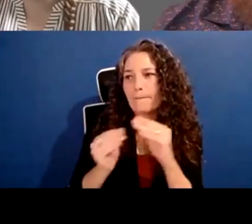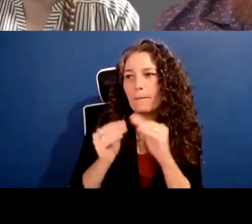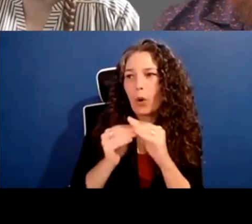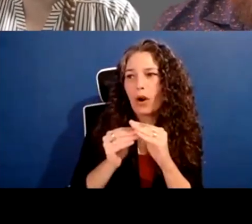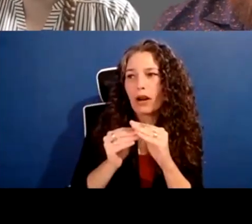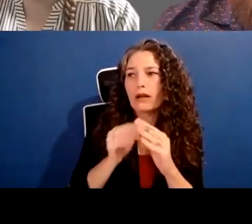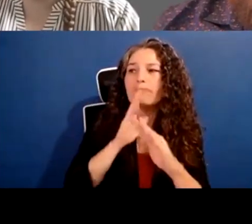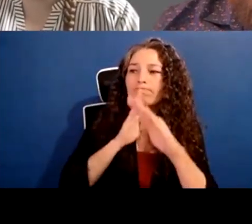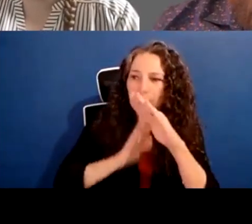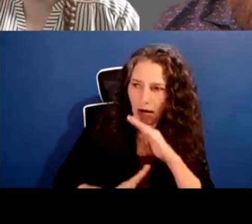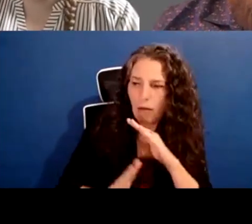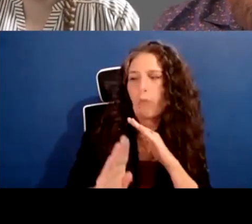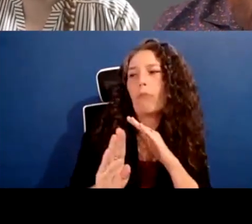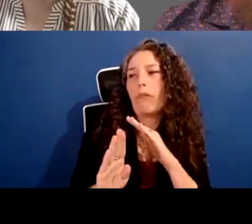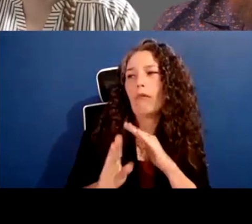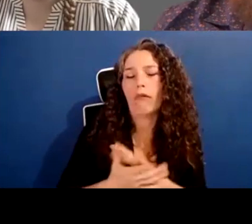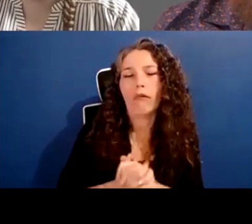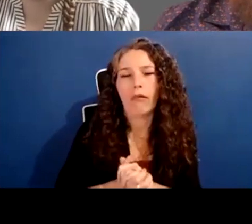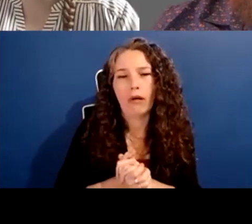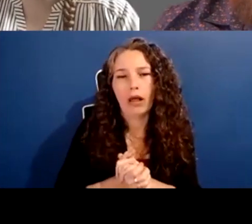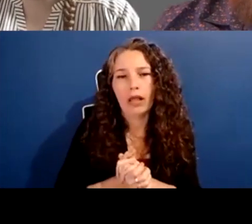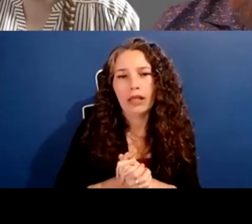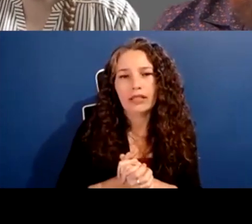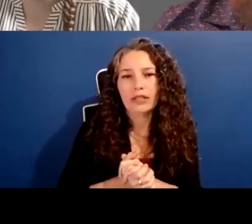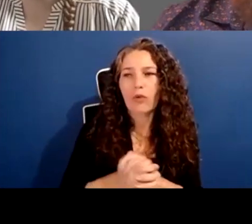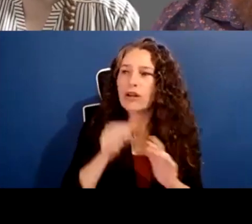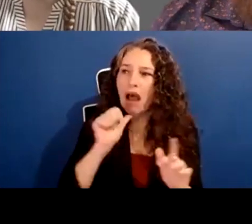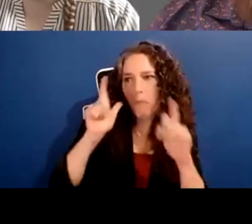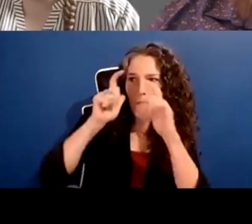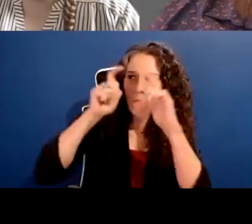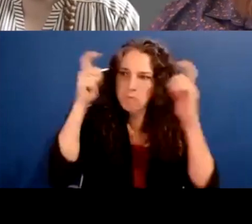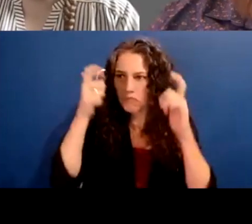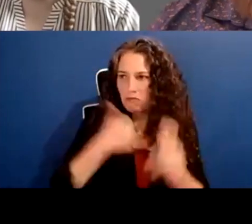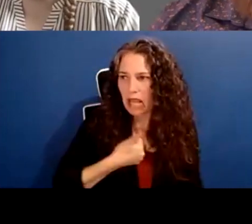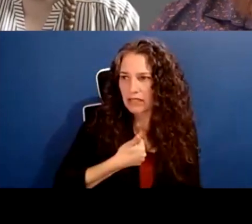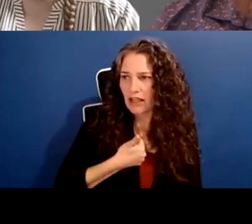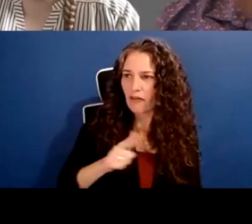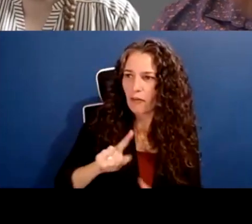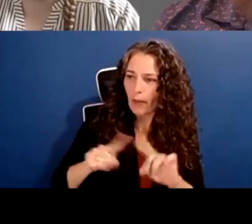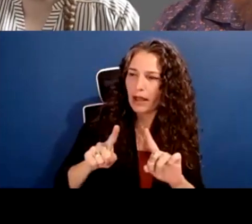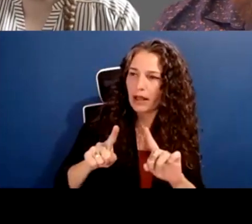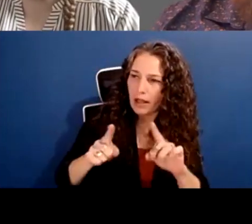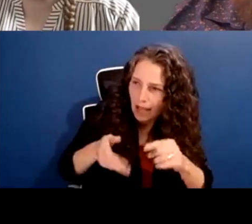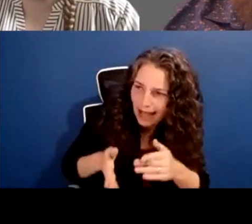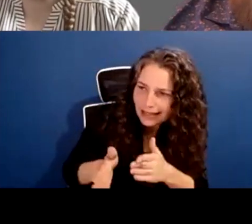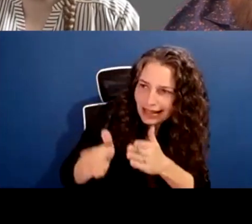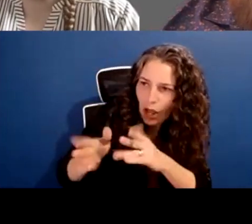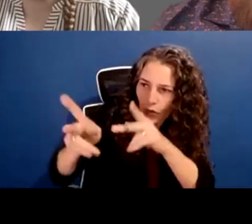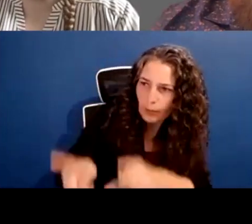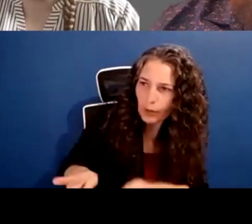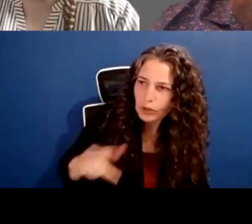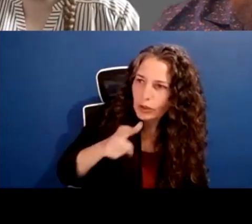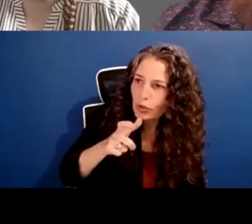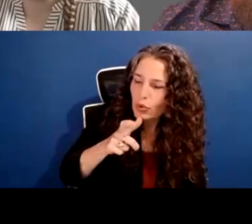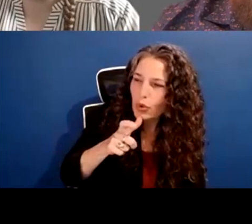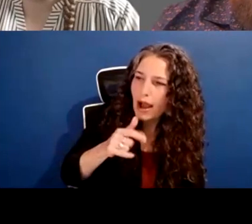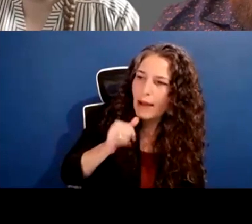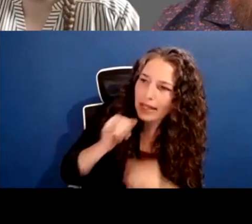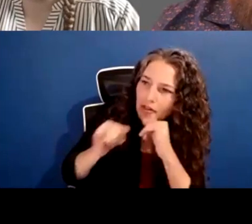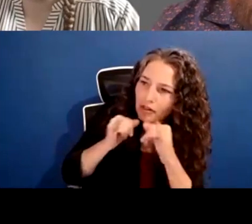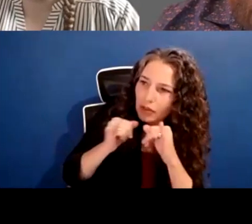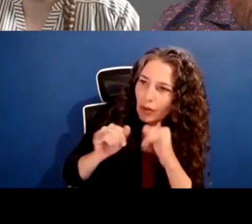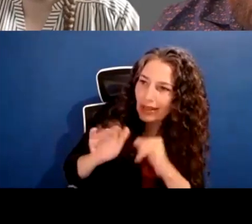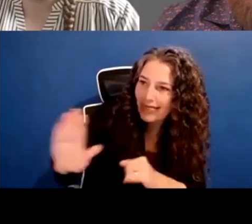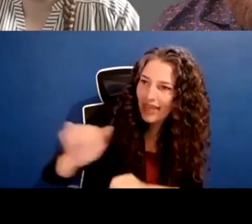the work of the person that I am talking to, it can't, the focus can't be on me. It needs to be about,